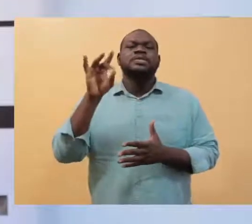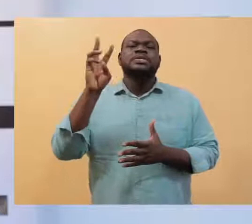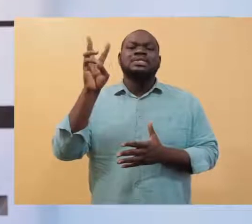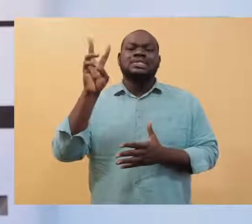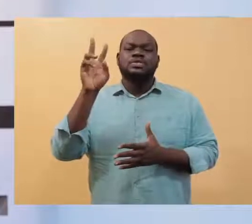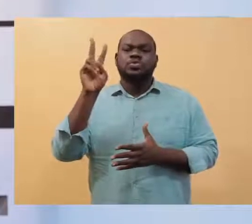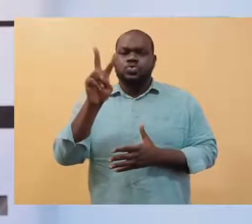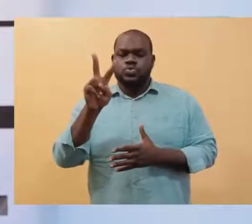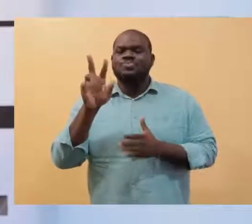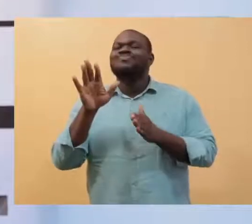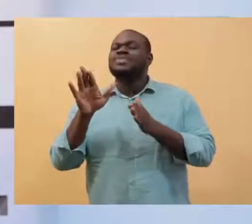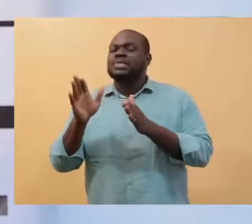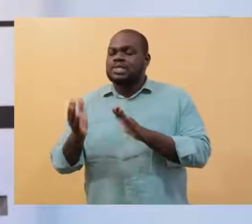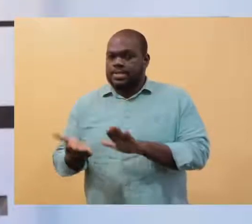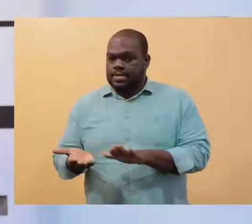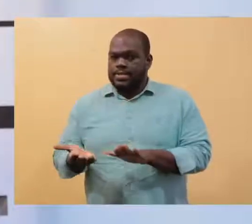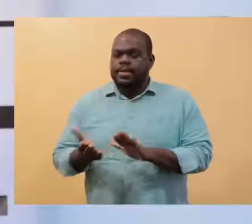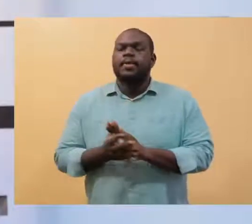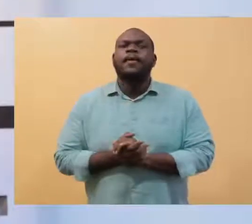503,862 deaths.